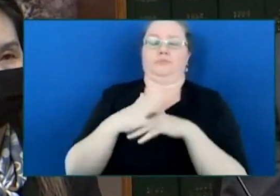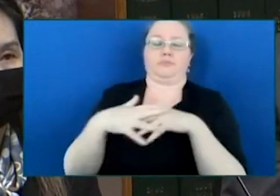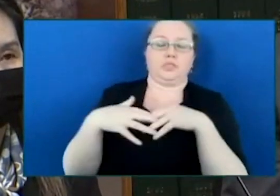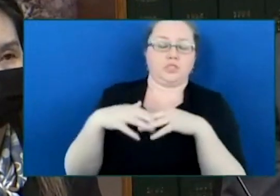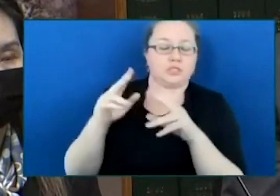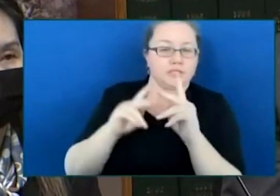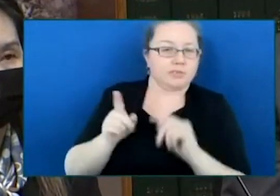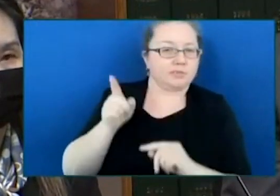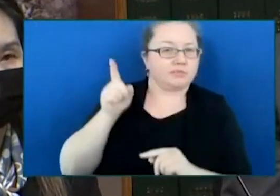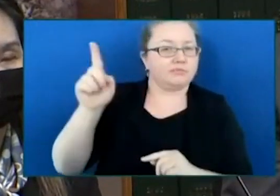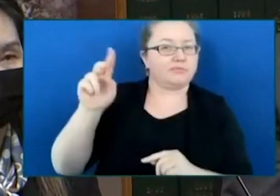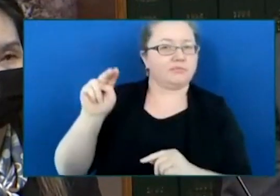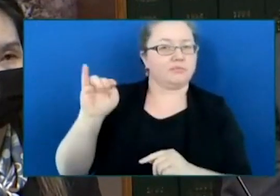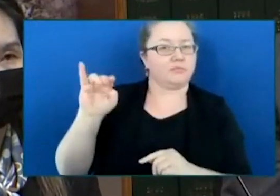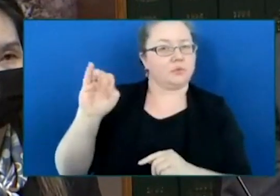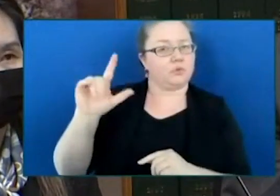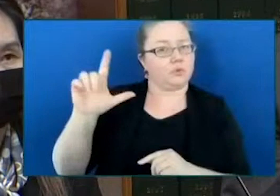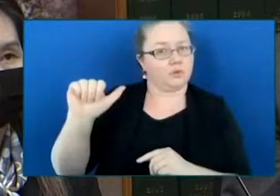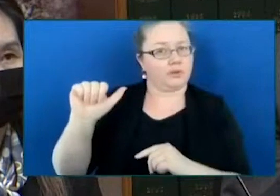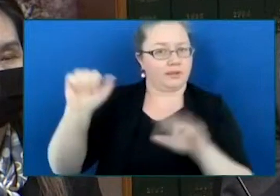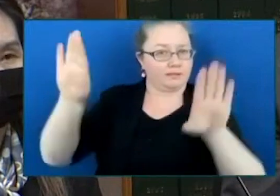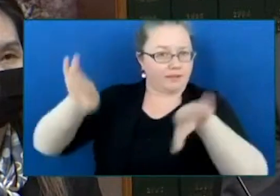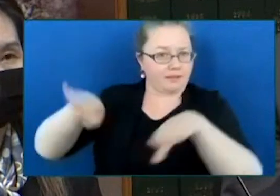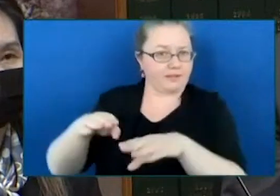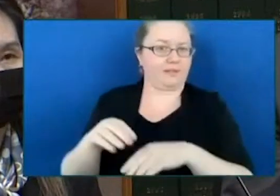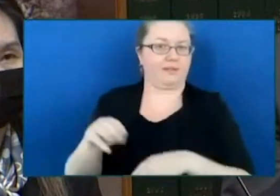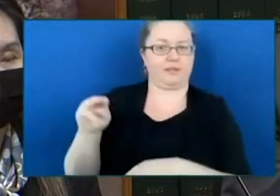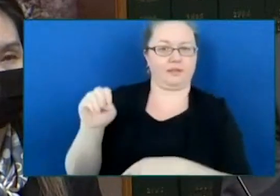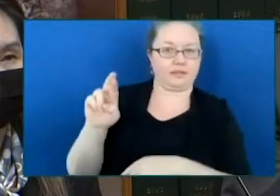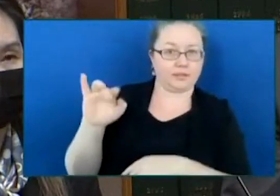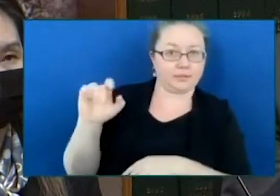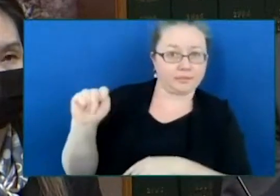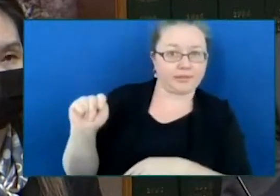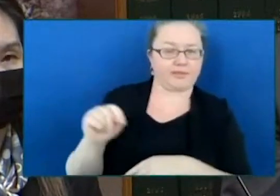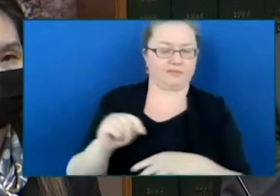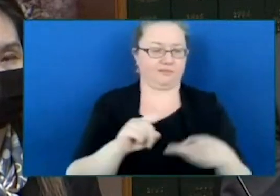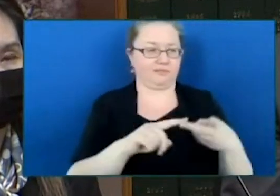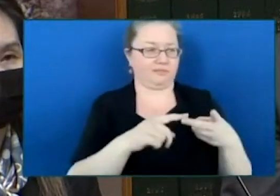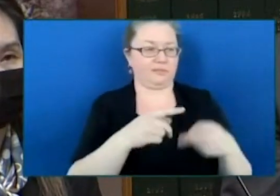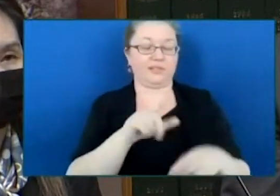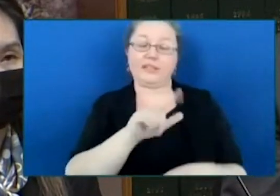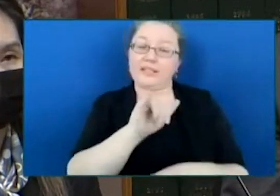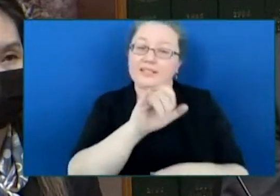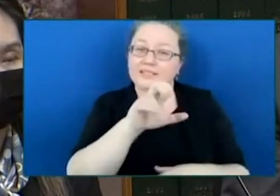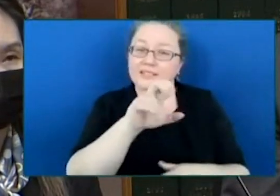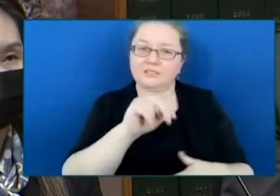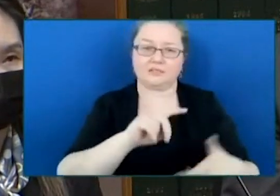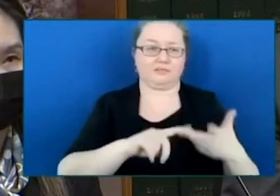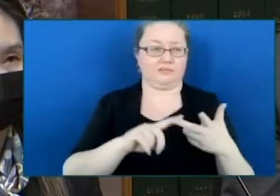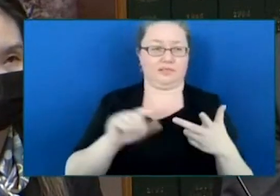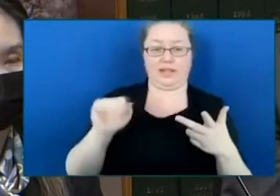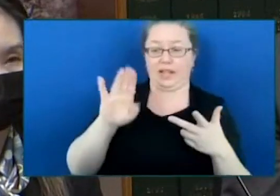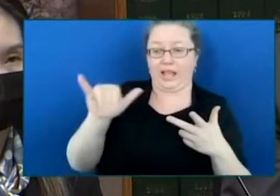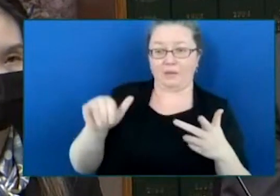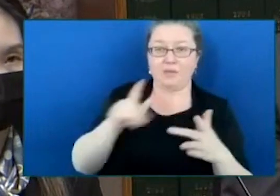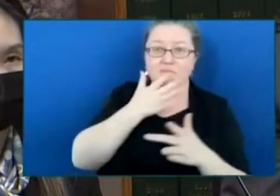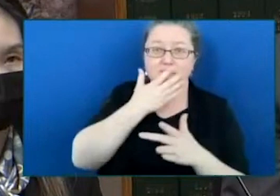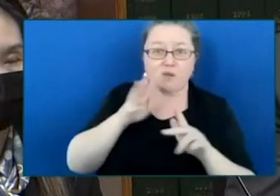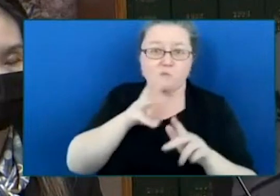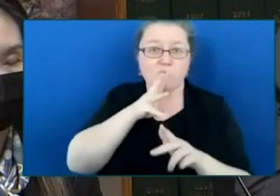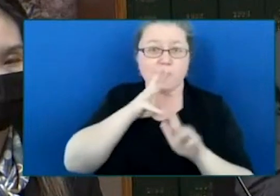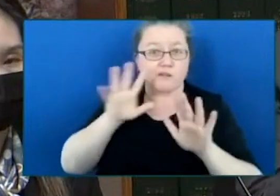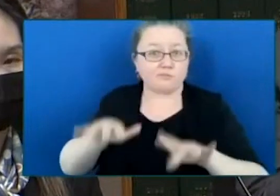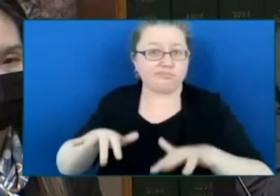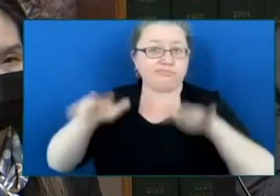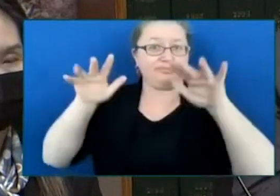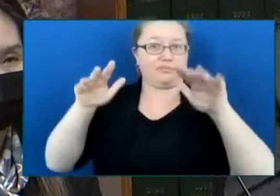Abbotsford, the residents of Merritt, Princeton, and Lytton. No single community can rebuild on its own. We are going to